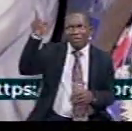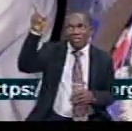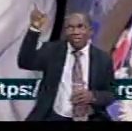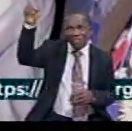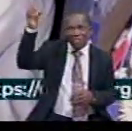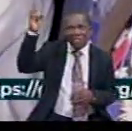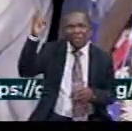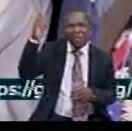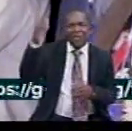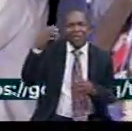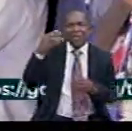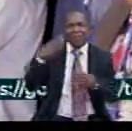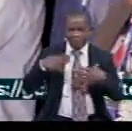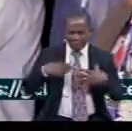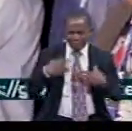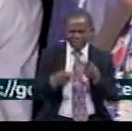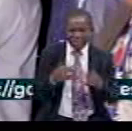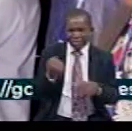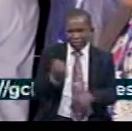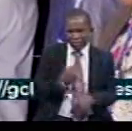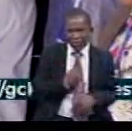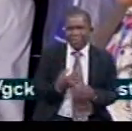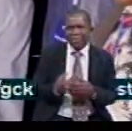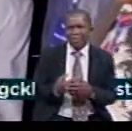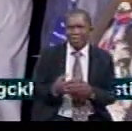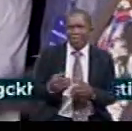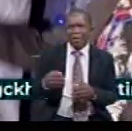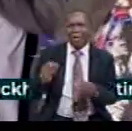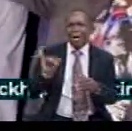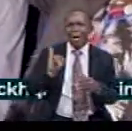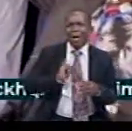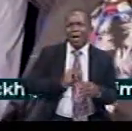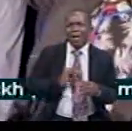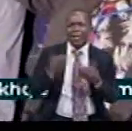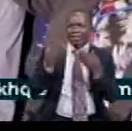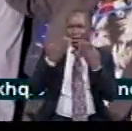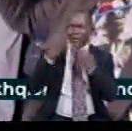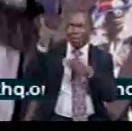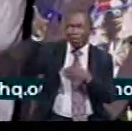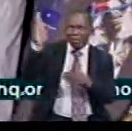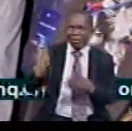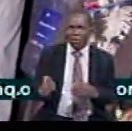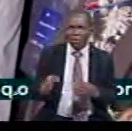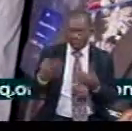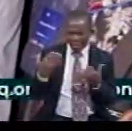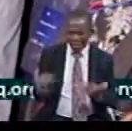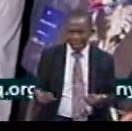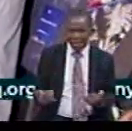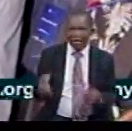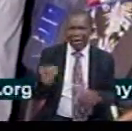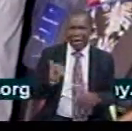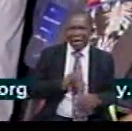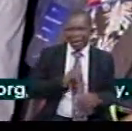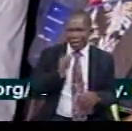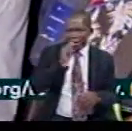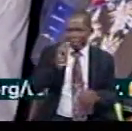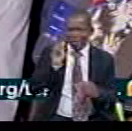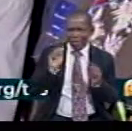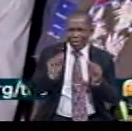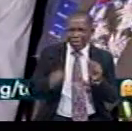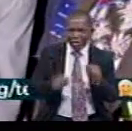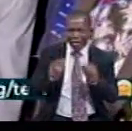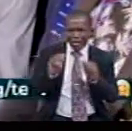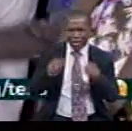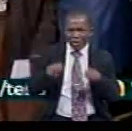faithful God. Amen. I thank God. Yes. Now I'm able to walk.